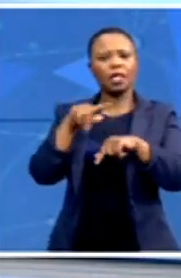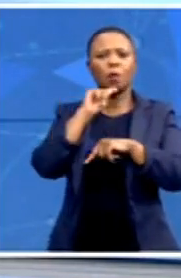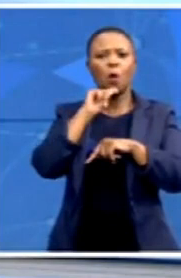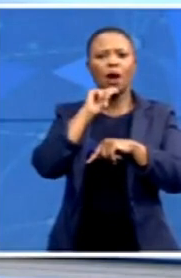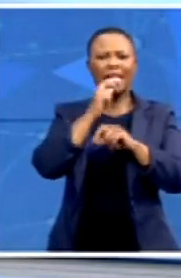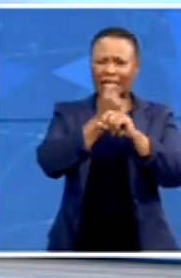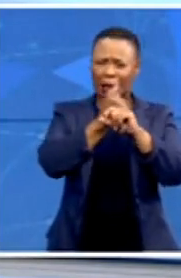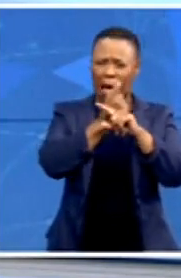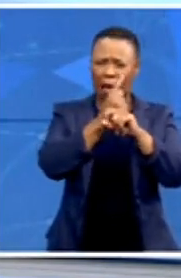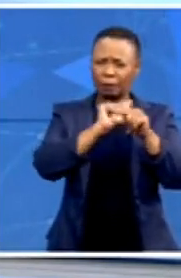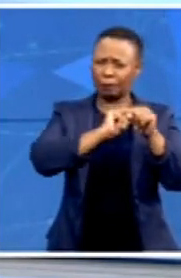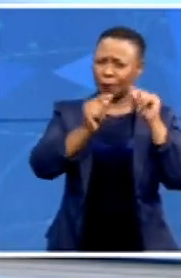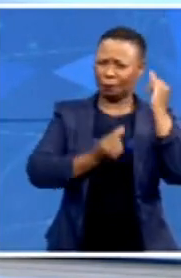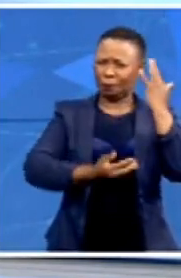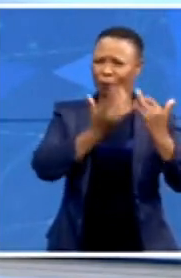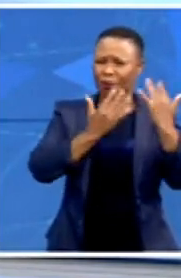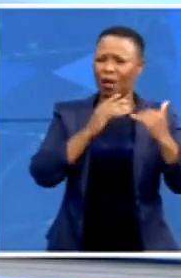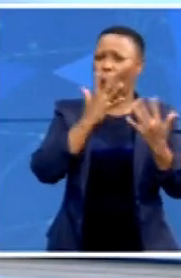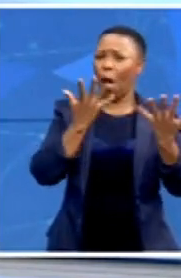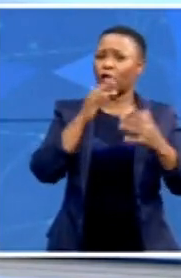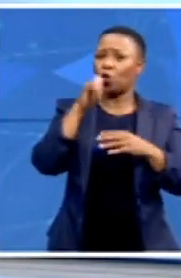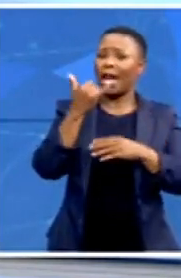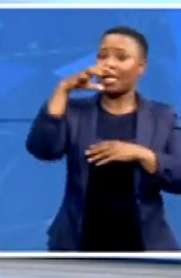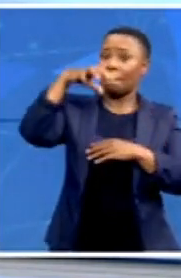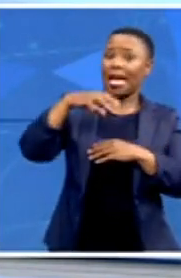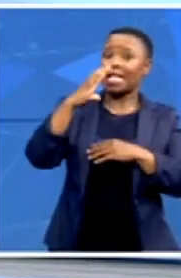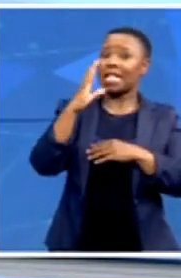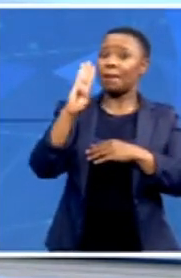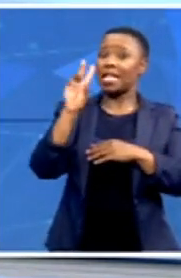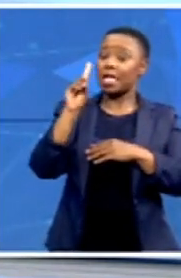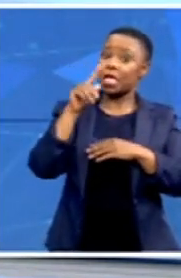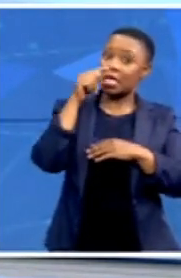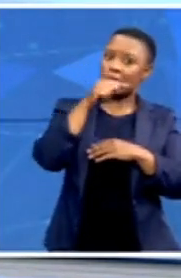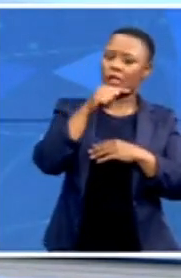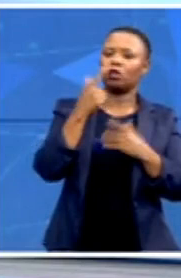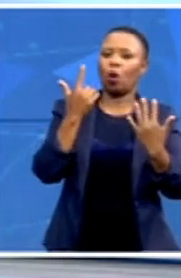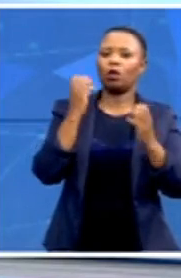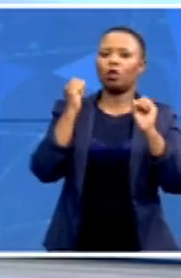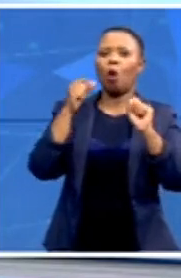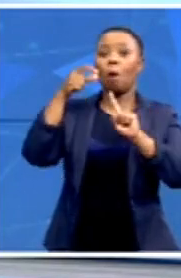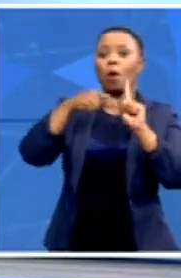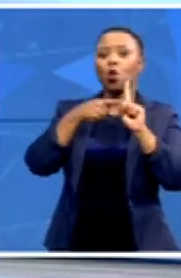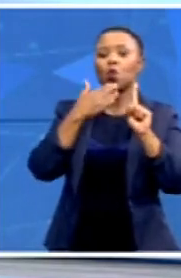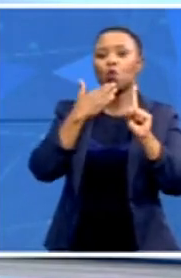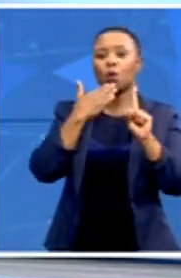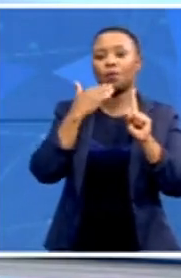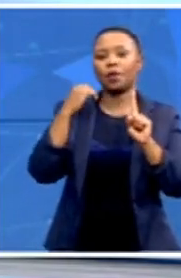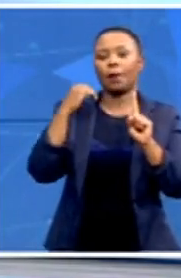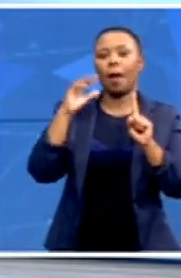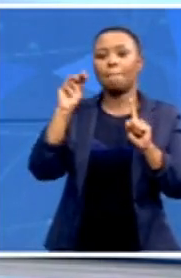We just had a chat with Wayne Minas, a police spokesperson, Johannesburg Metro police spokesperson, and he was telling us that